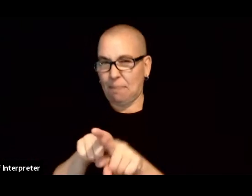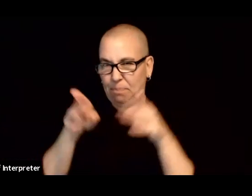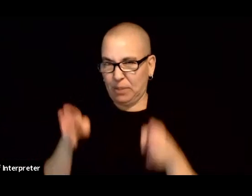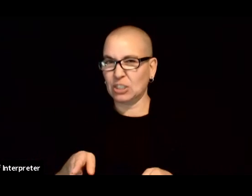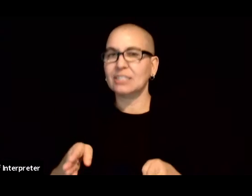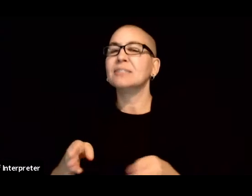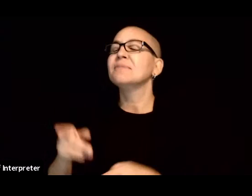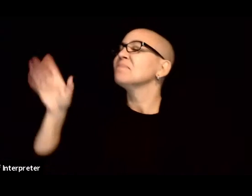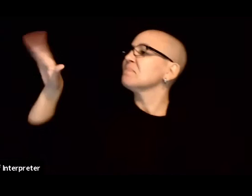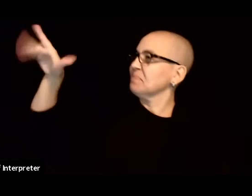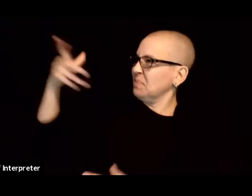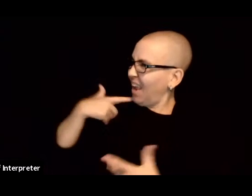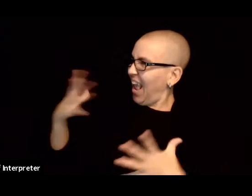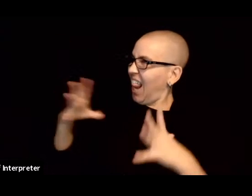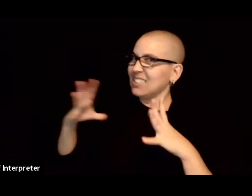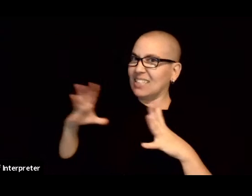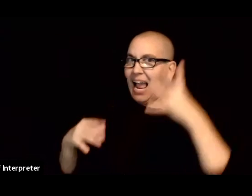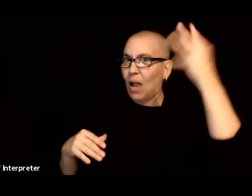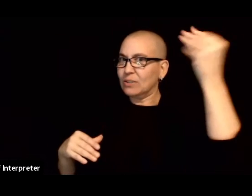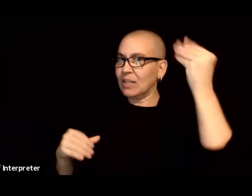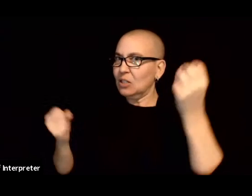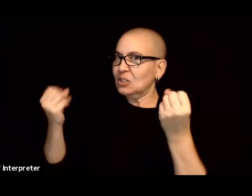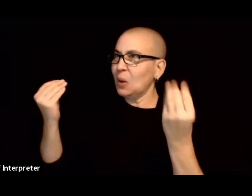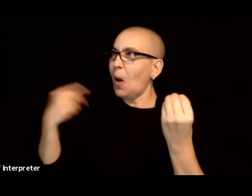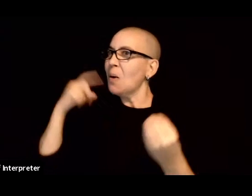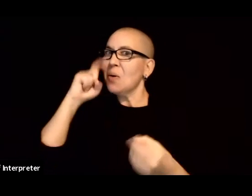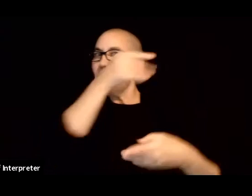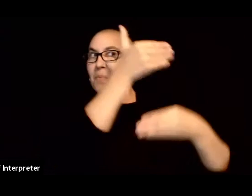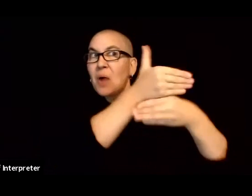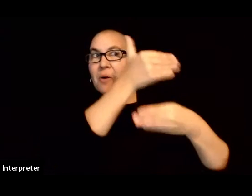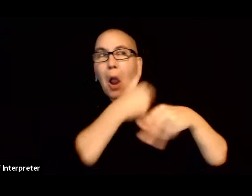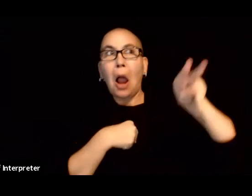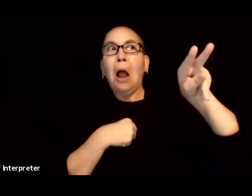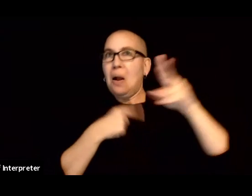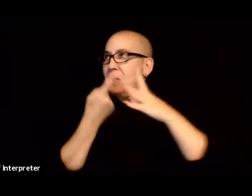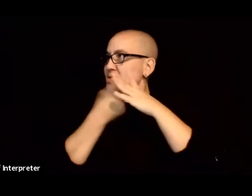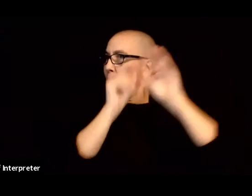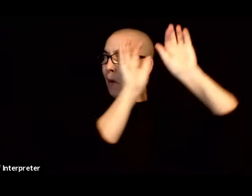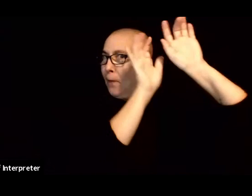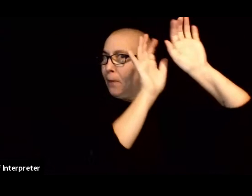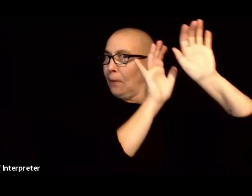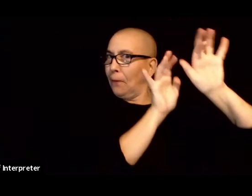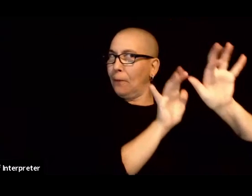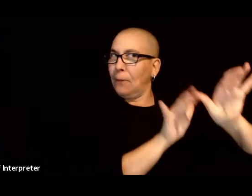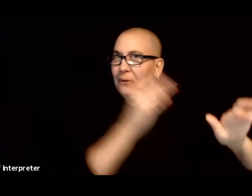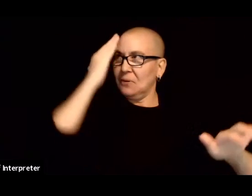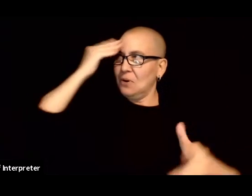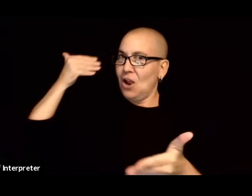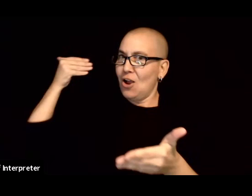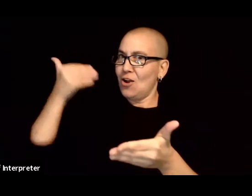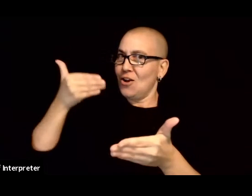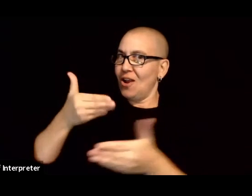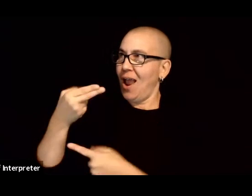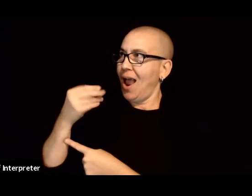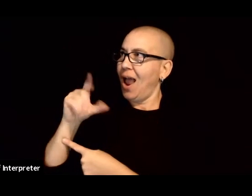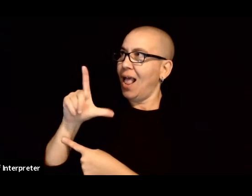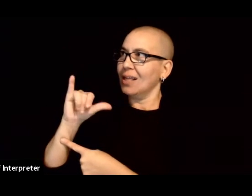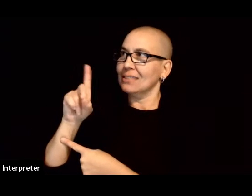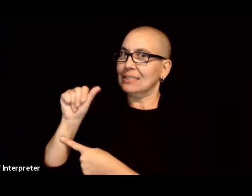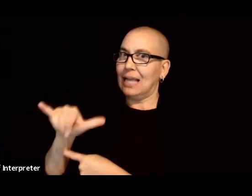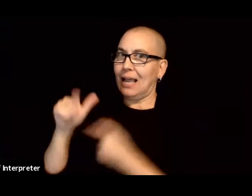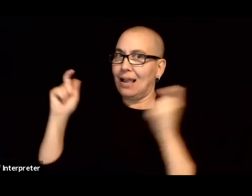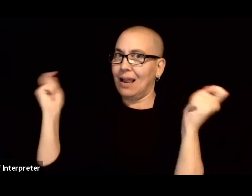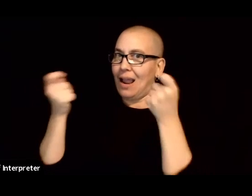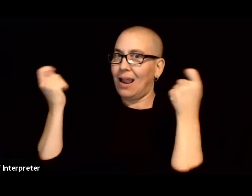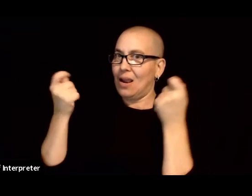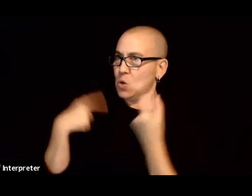for people as they try to navigate the next few months. What should people be considering around getting together for Thanksgiving or not?